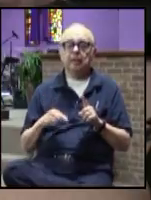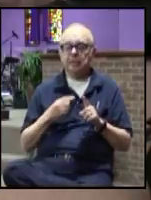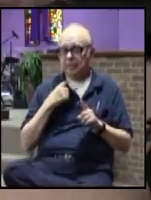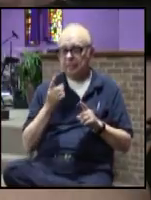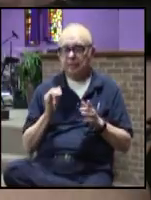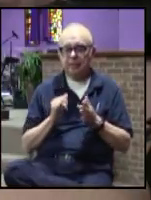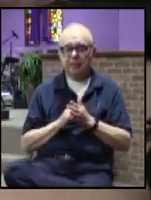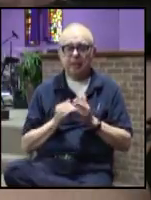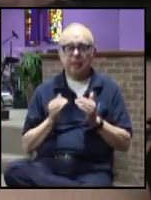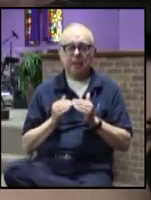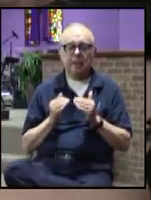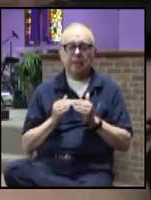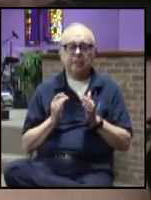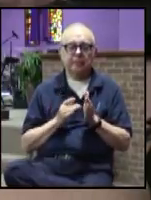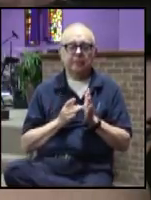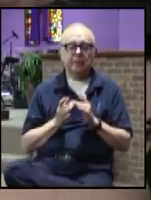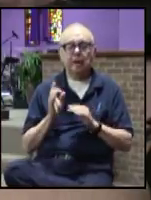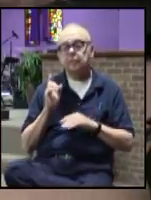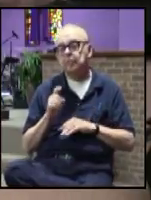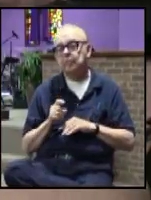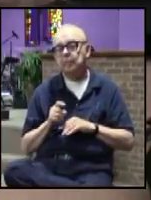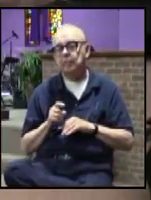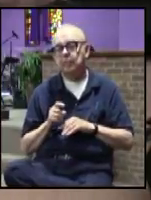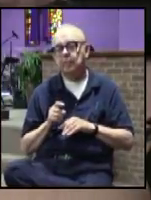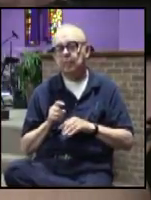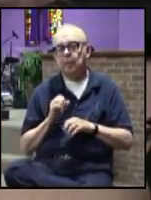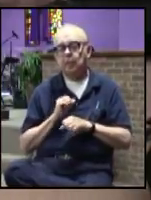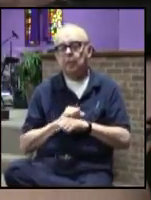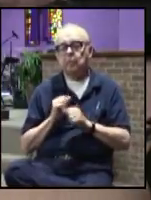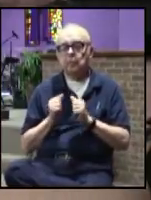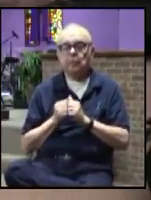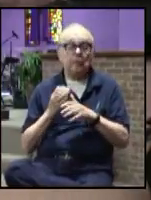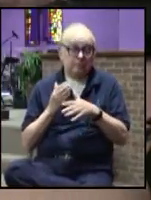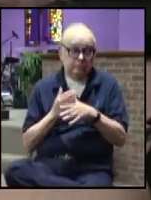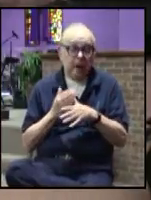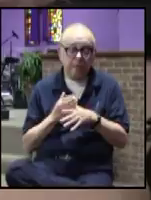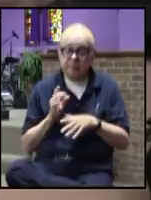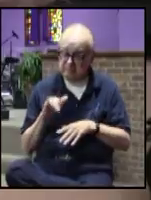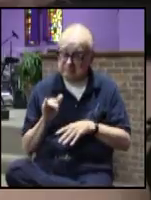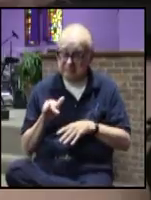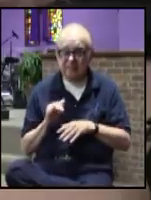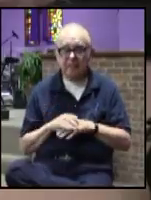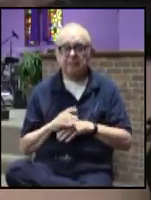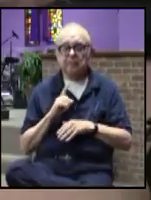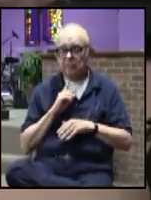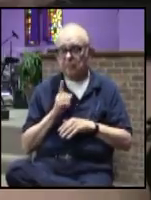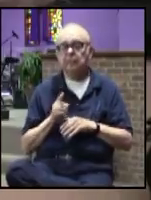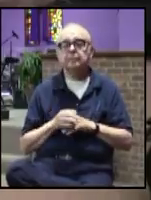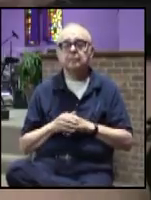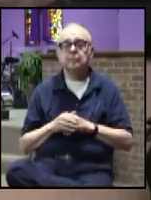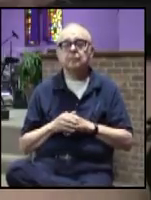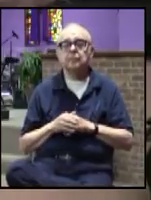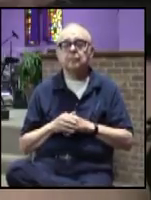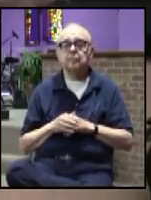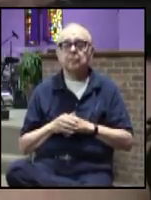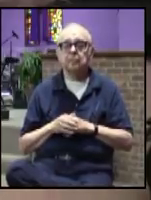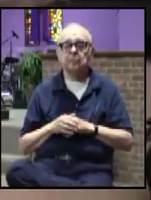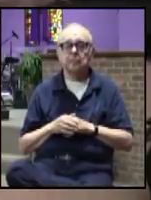But can I tell you that even Jesus had to deal with disruptions? As a matter of fact,